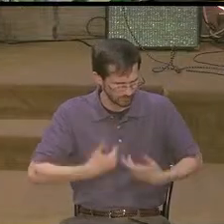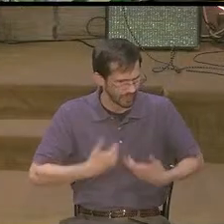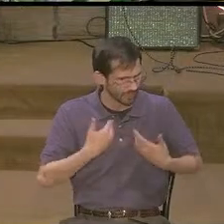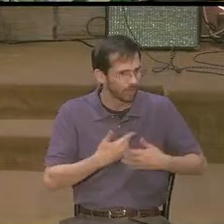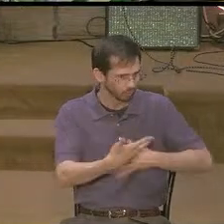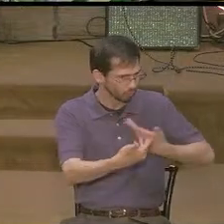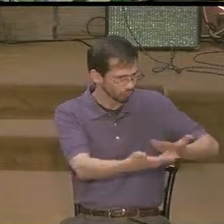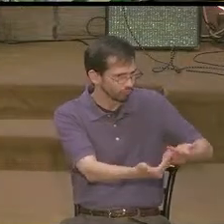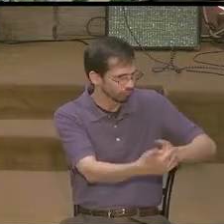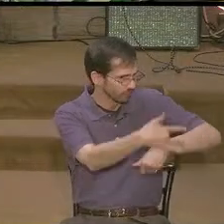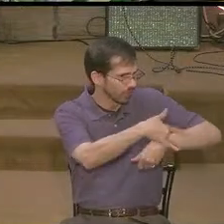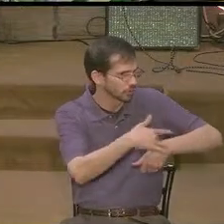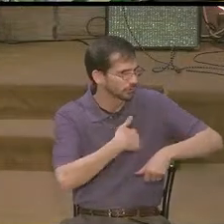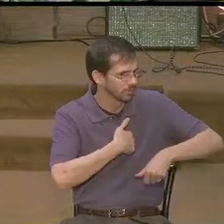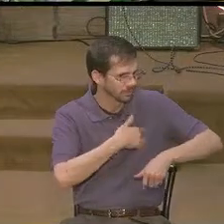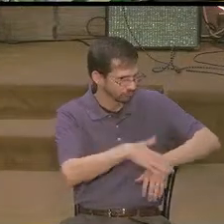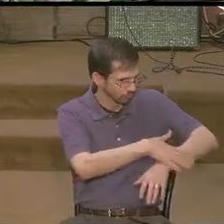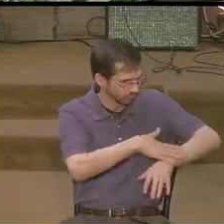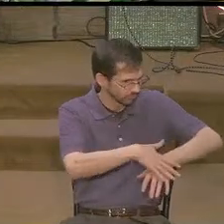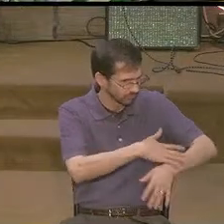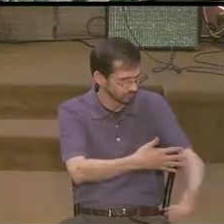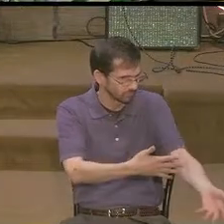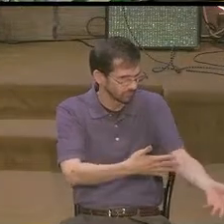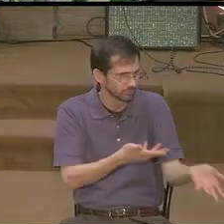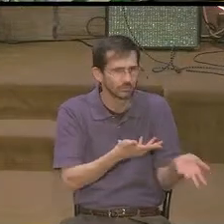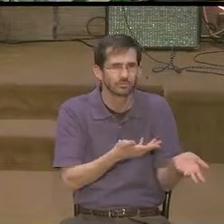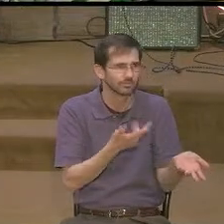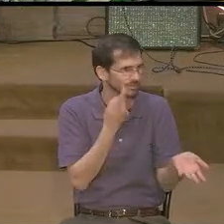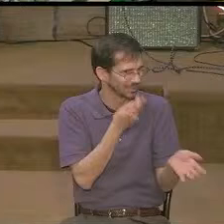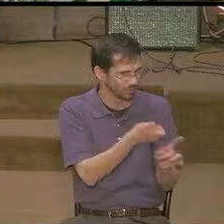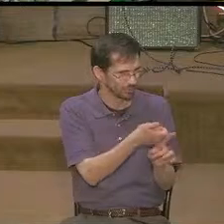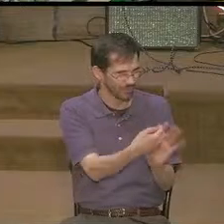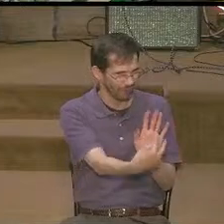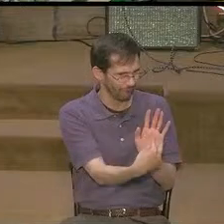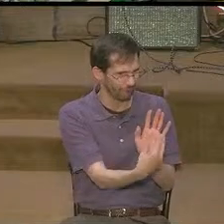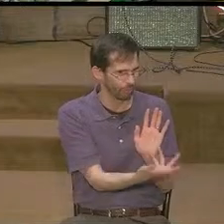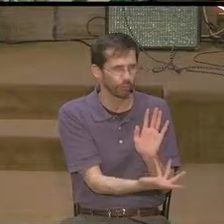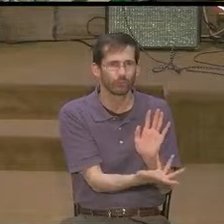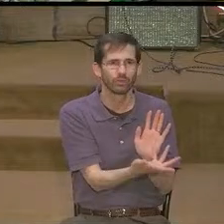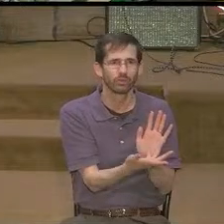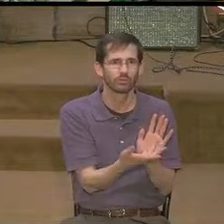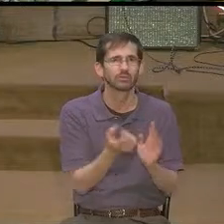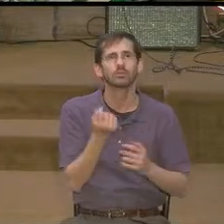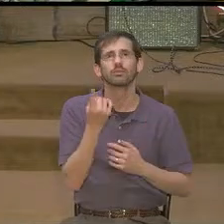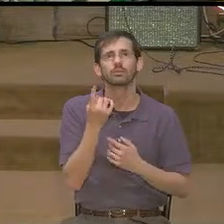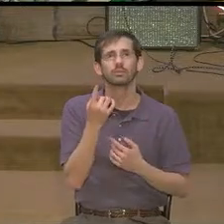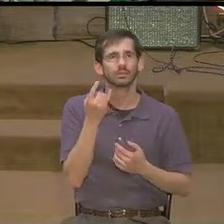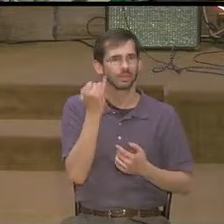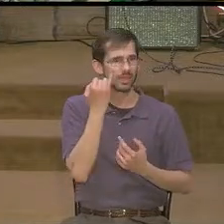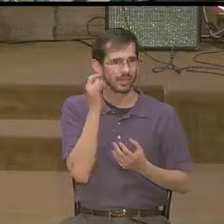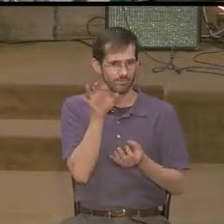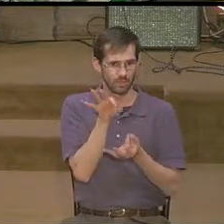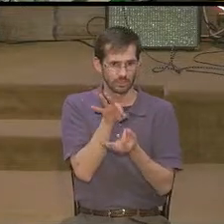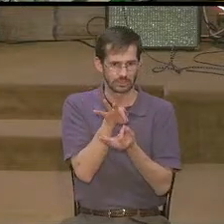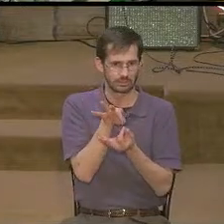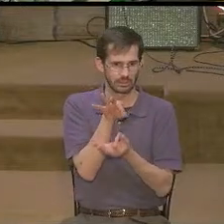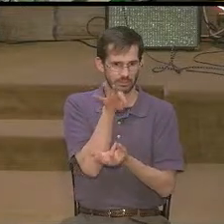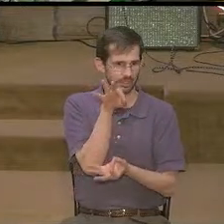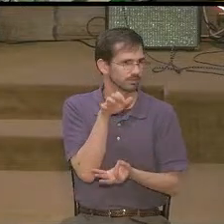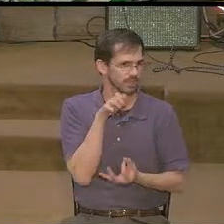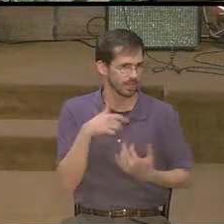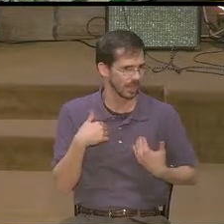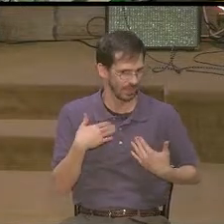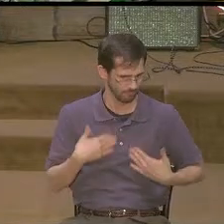me, handle me, see for yourself, for a spirit does not have flesh and